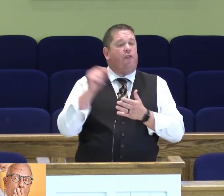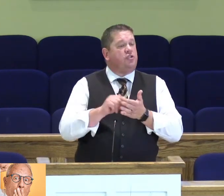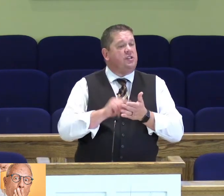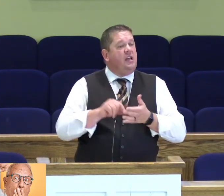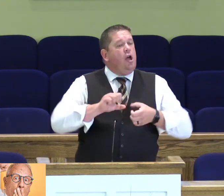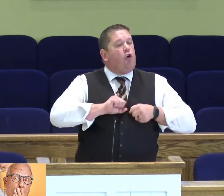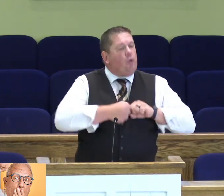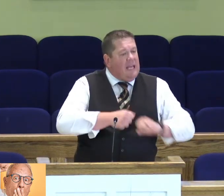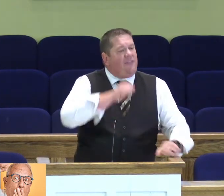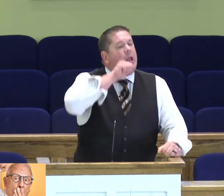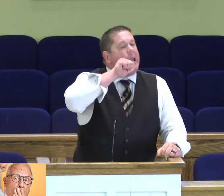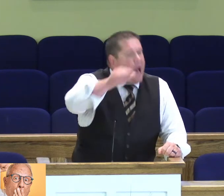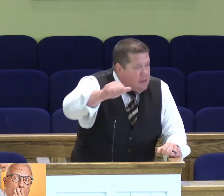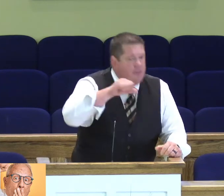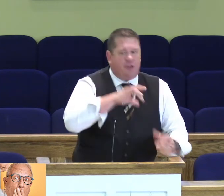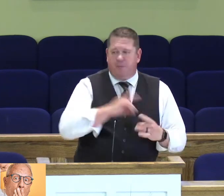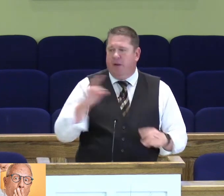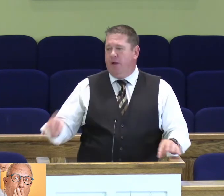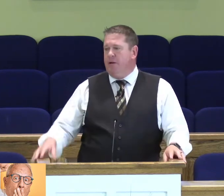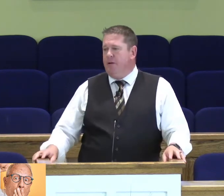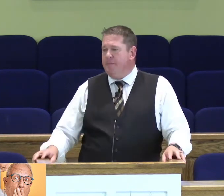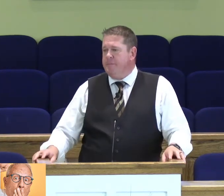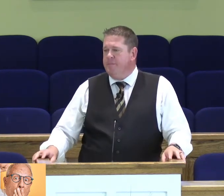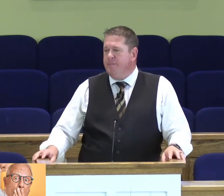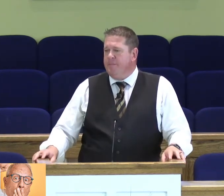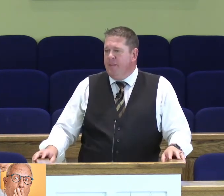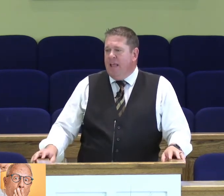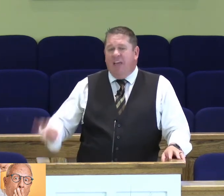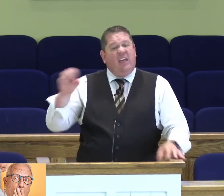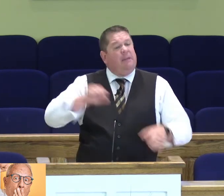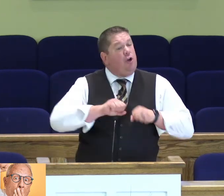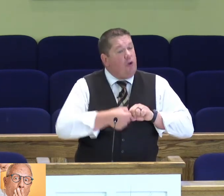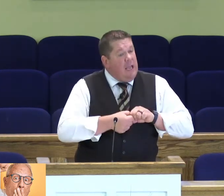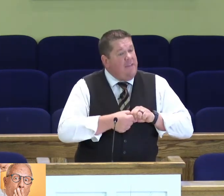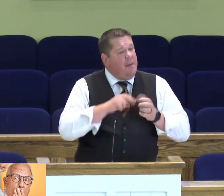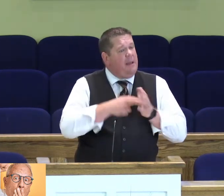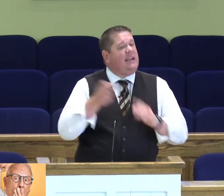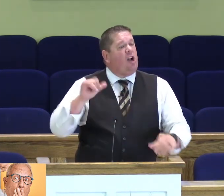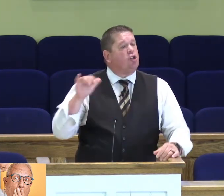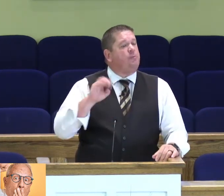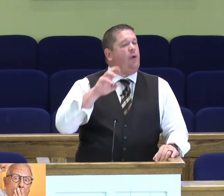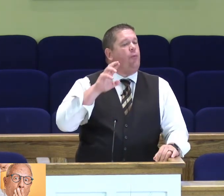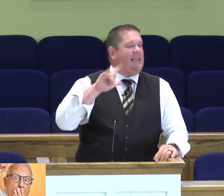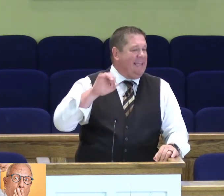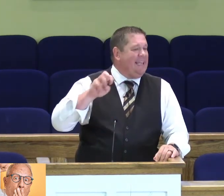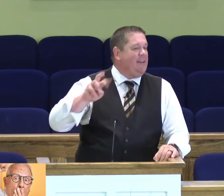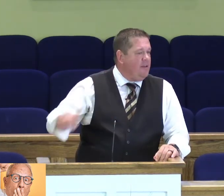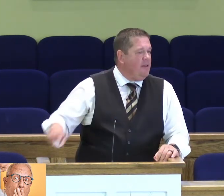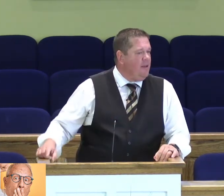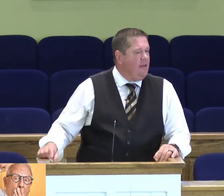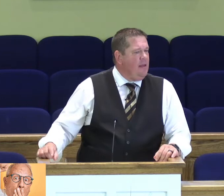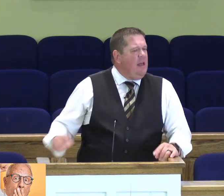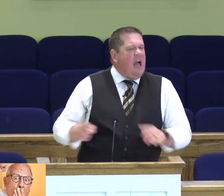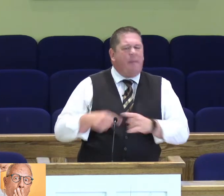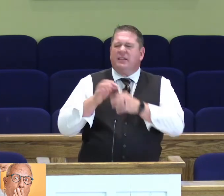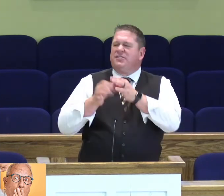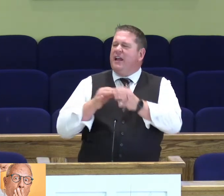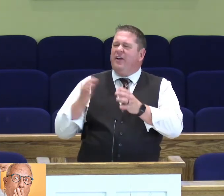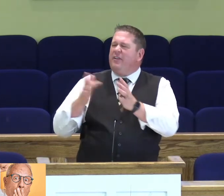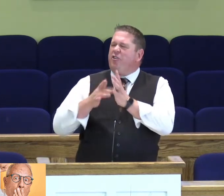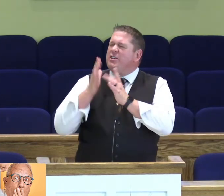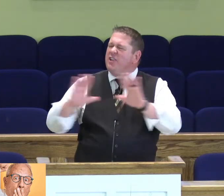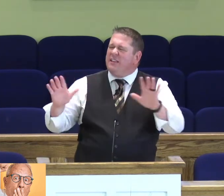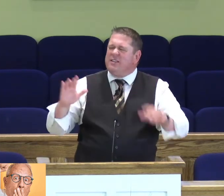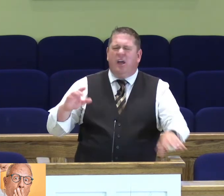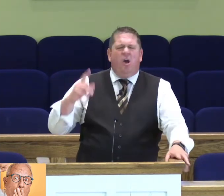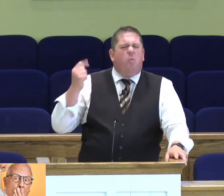says in other verses, grieve not the spirit. If he can be grieved, that means he can also be relieved. How about instead